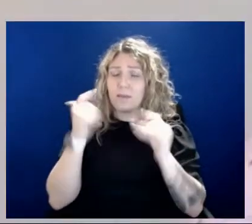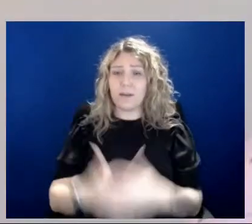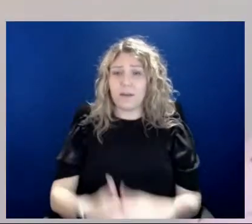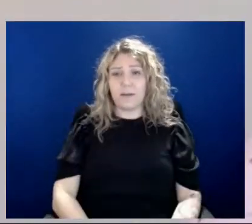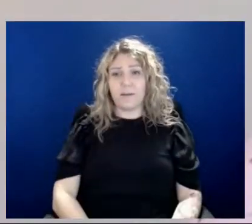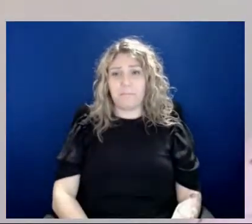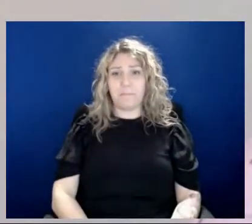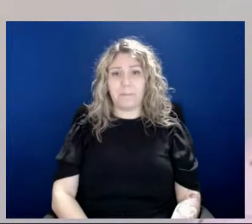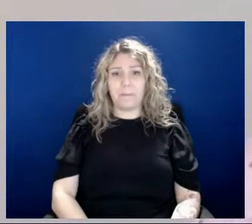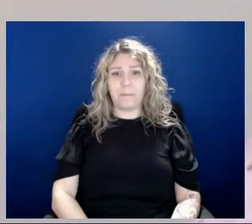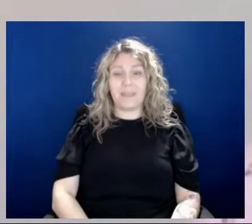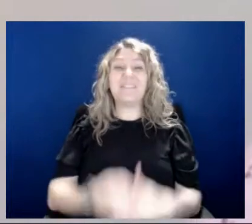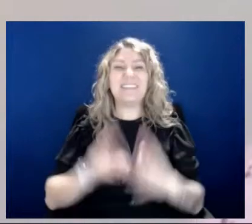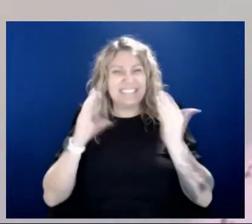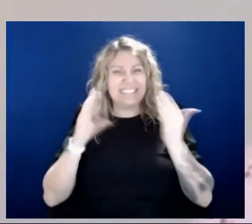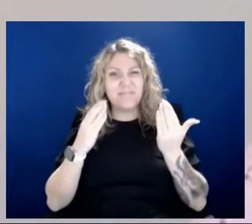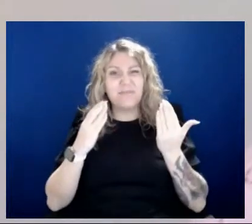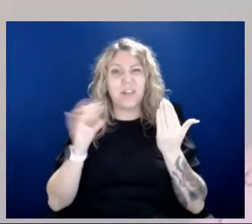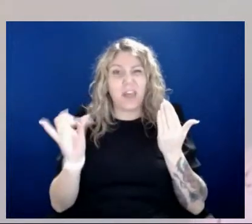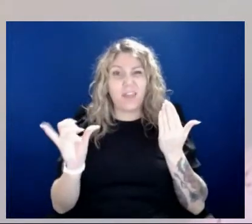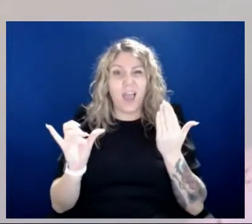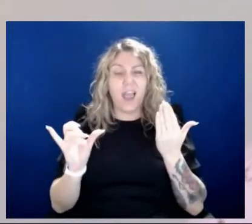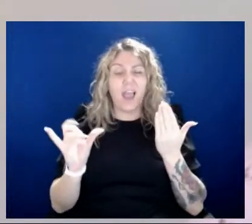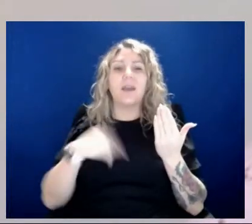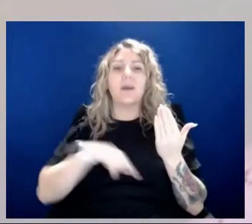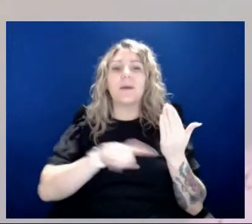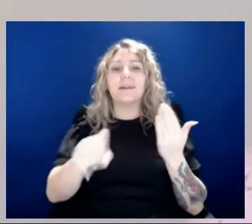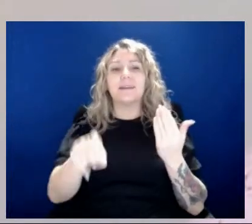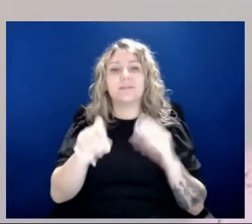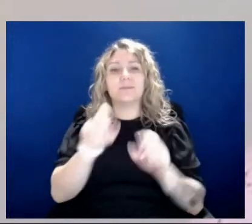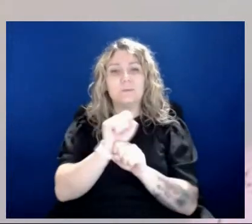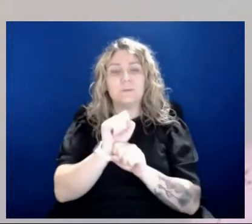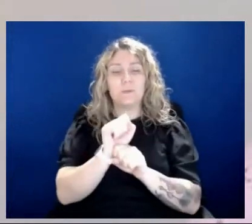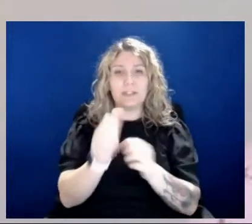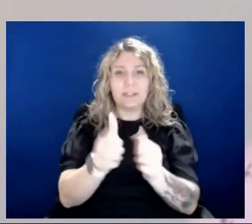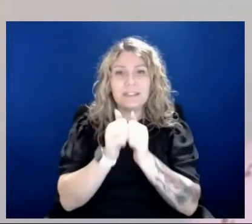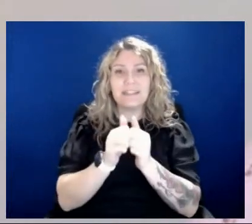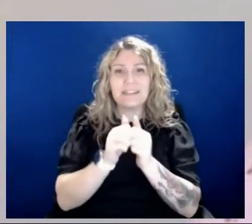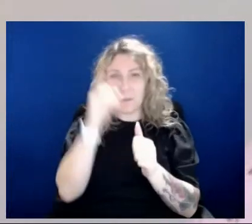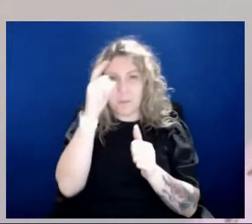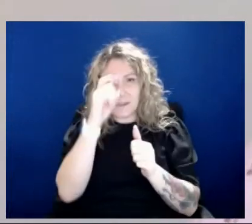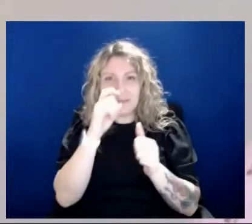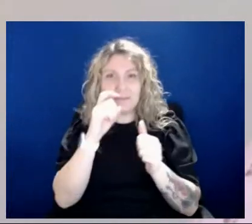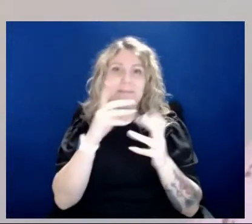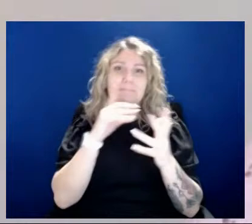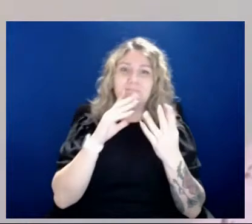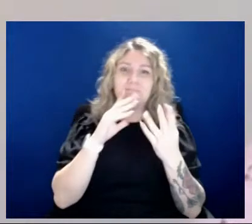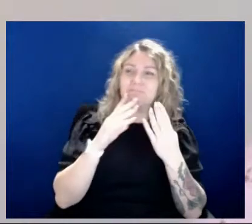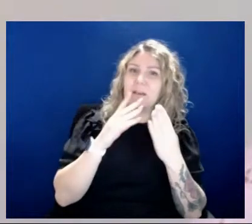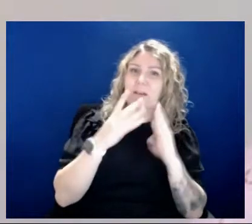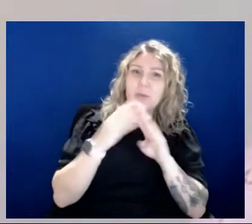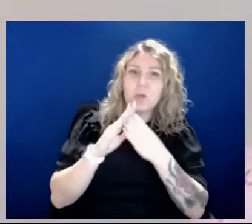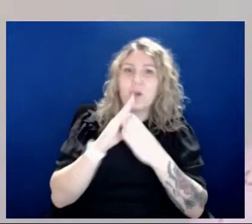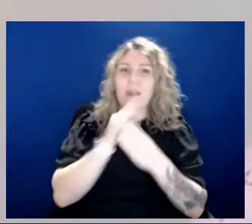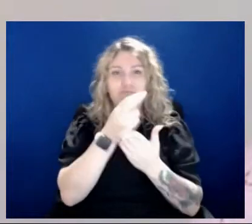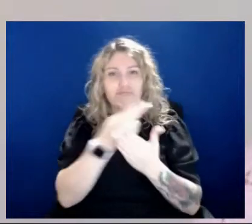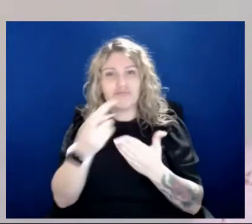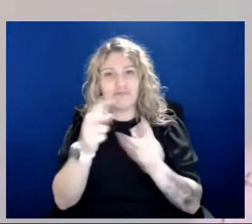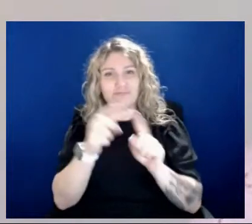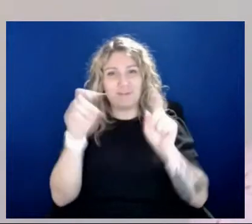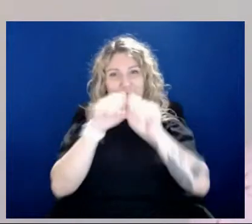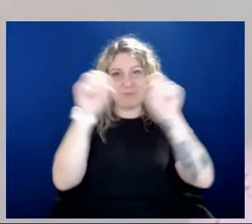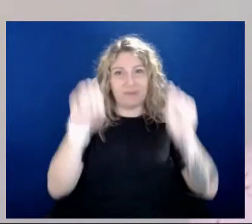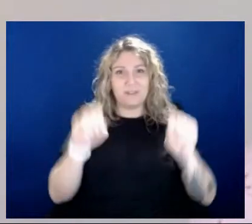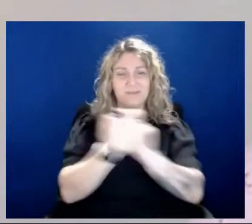Well, similarly, right? I think we have to work together with the wisdom of communities, but also the resources from the system to make changes that